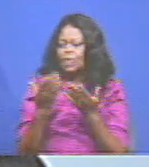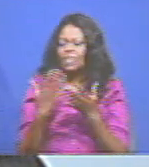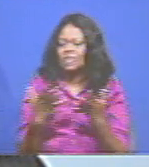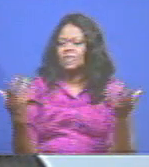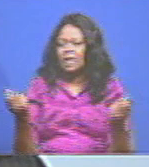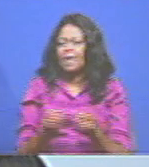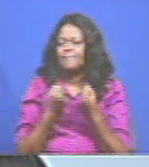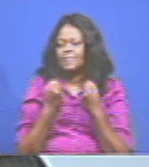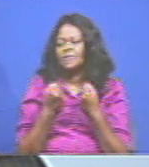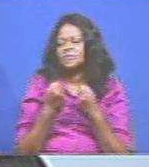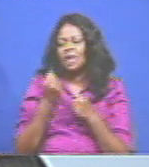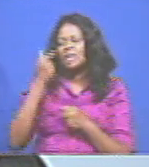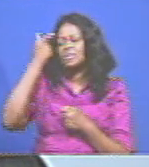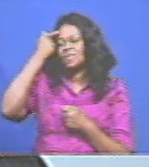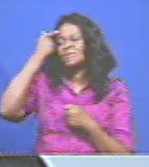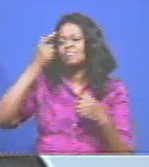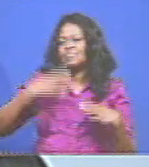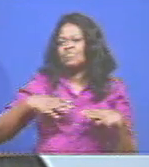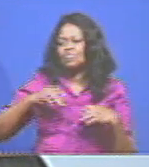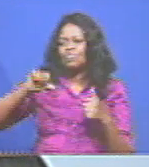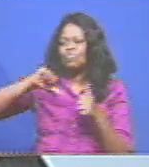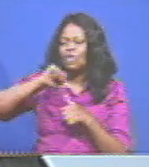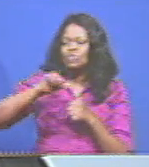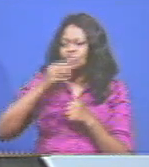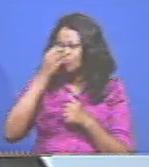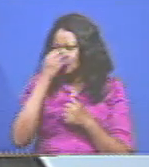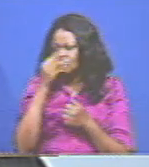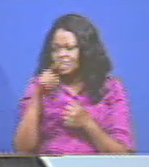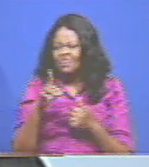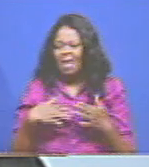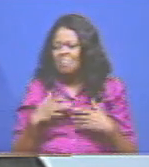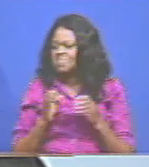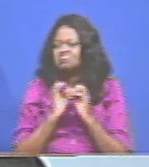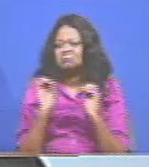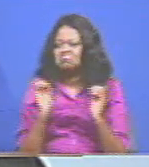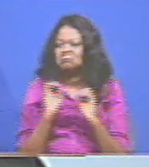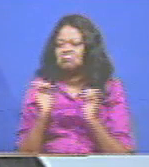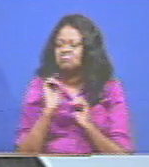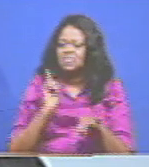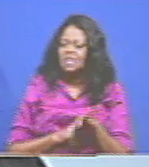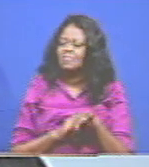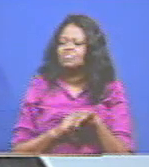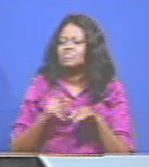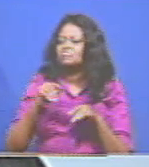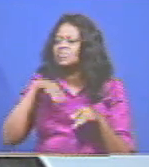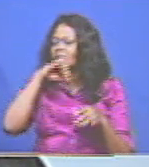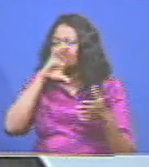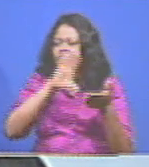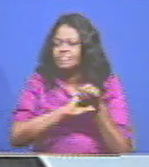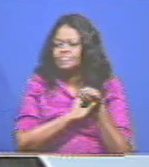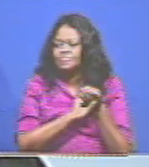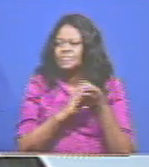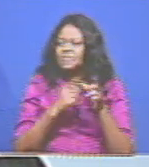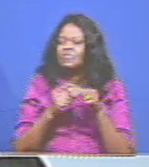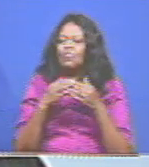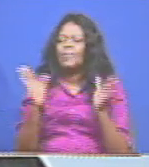I think the people around Ruto have not been very happy mm-hmm. with the entry of Raila in the equation. Mm-hmm. Of course, they have openly said